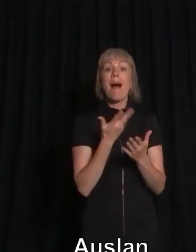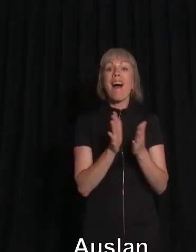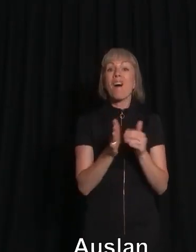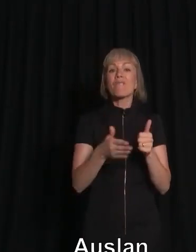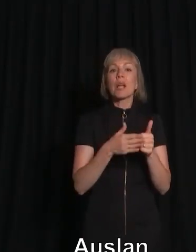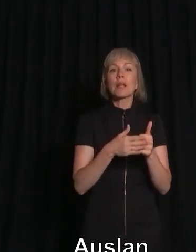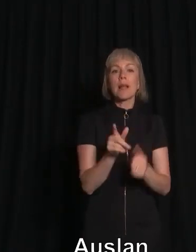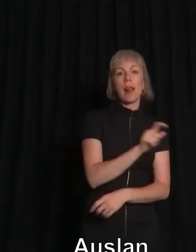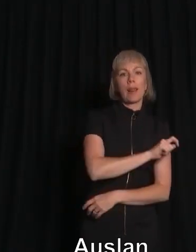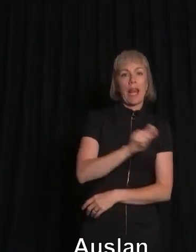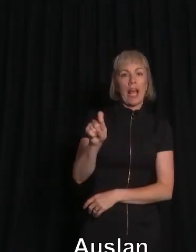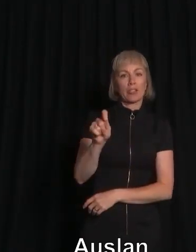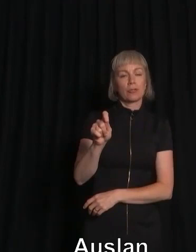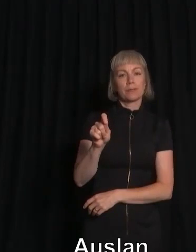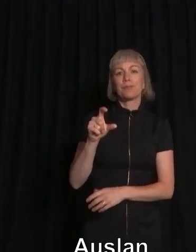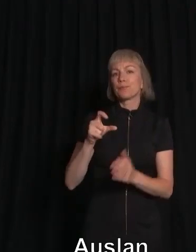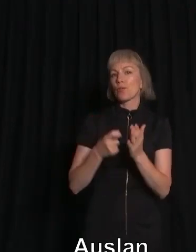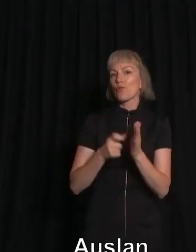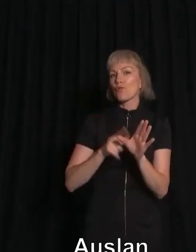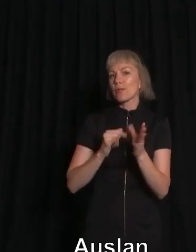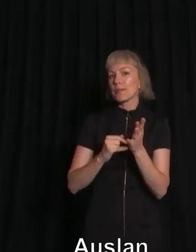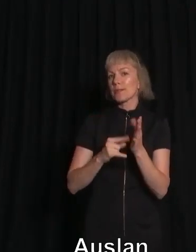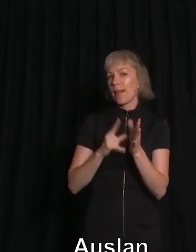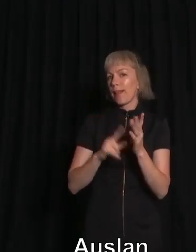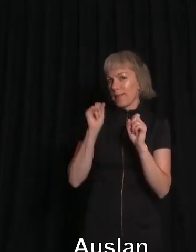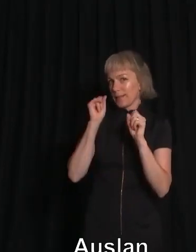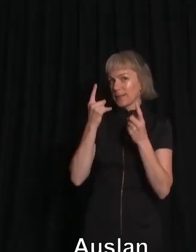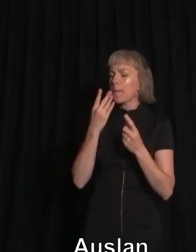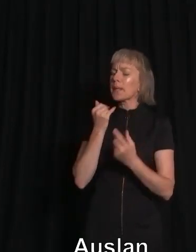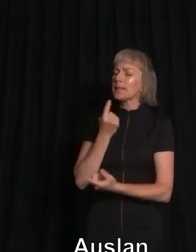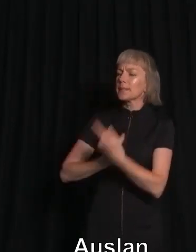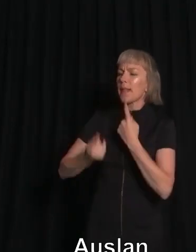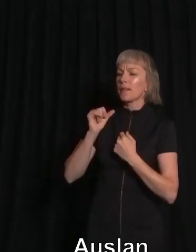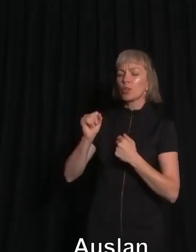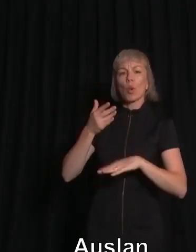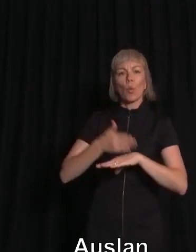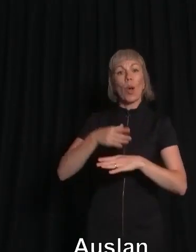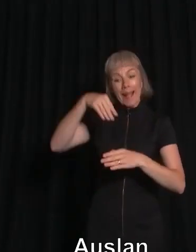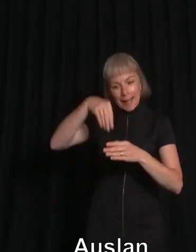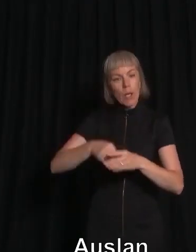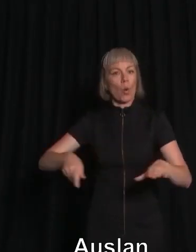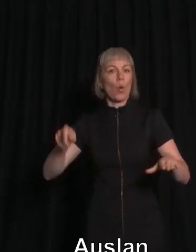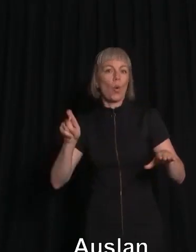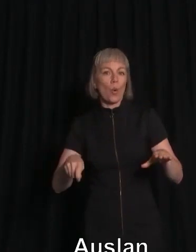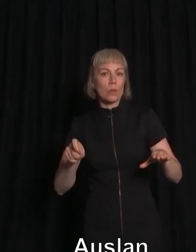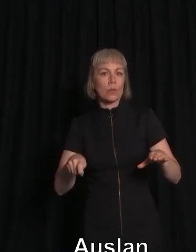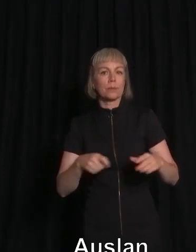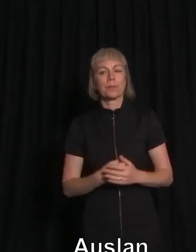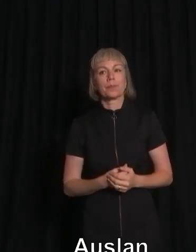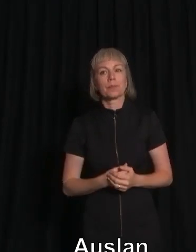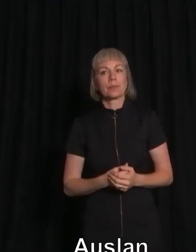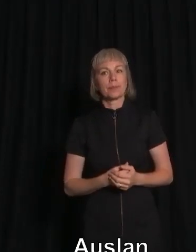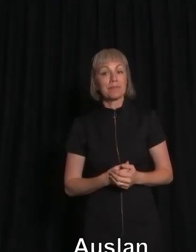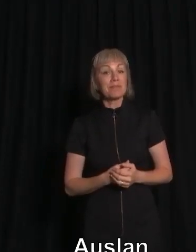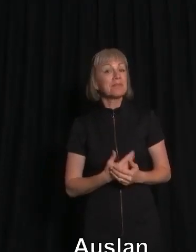this all too well. Crystal, tell us a bit about your work at the moment in the courts. Yeah. Thank